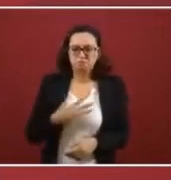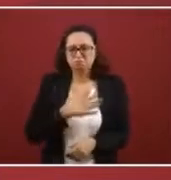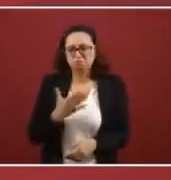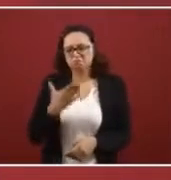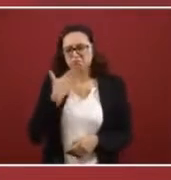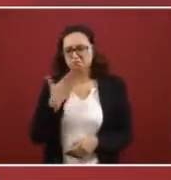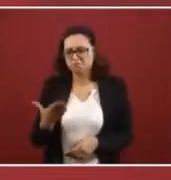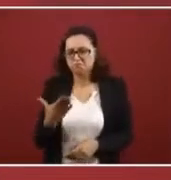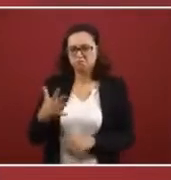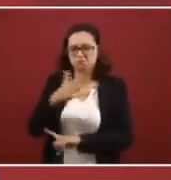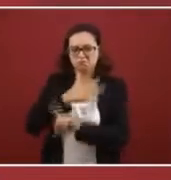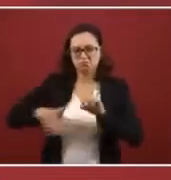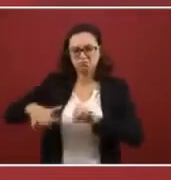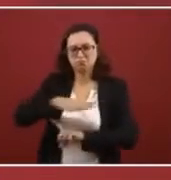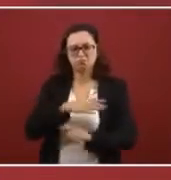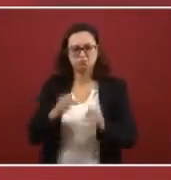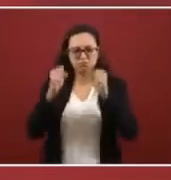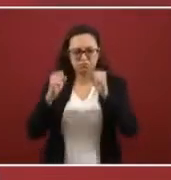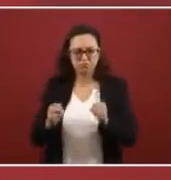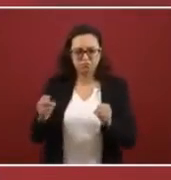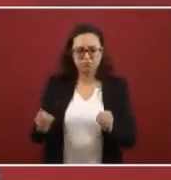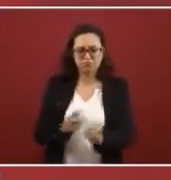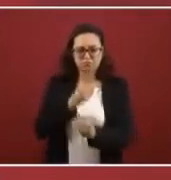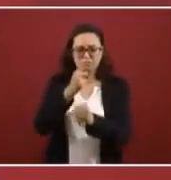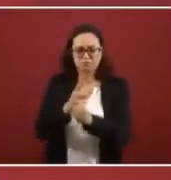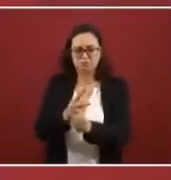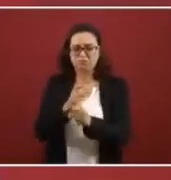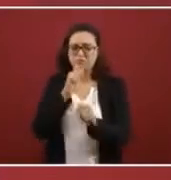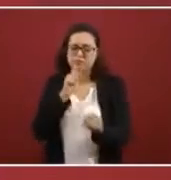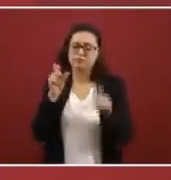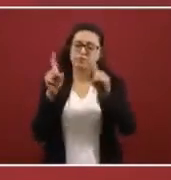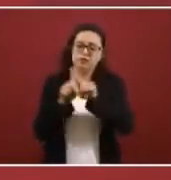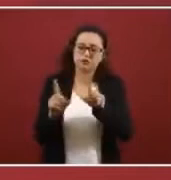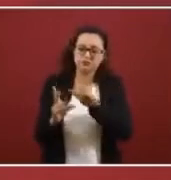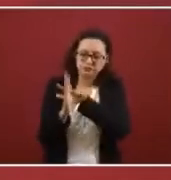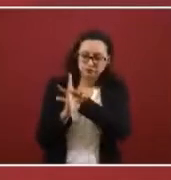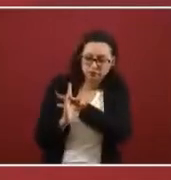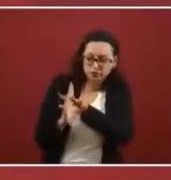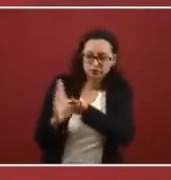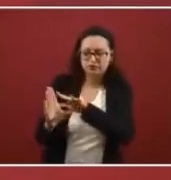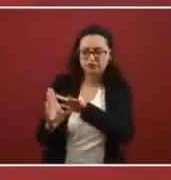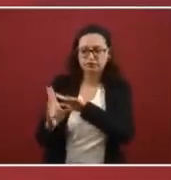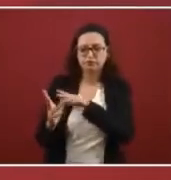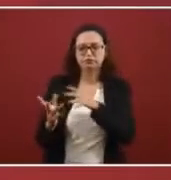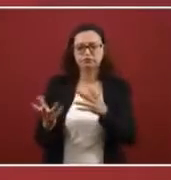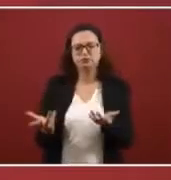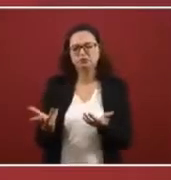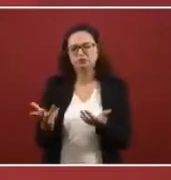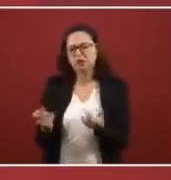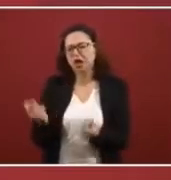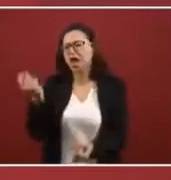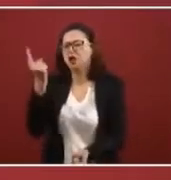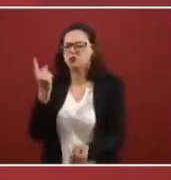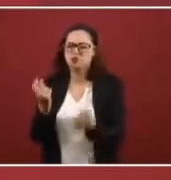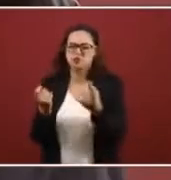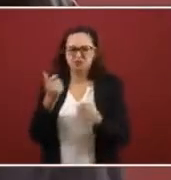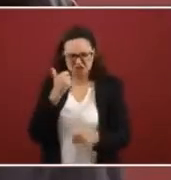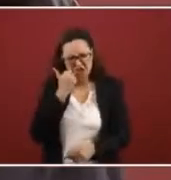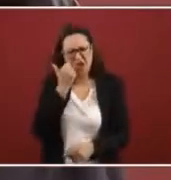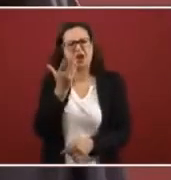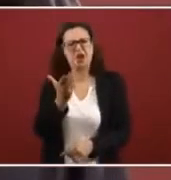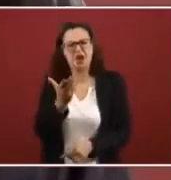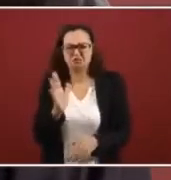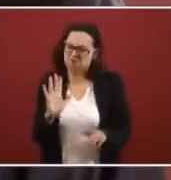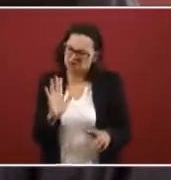will be well-being and health, and that migration be optional,